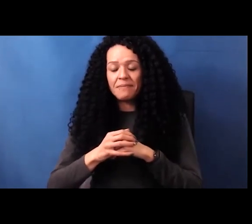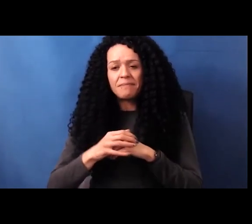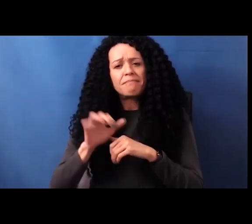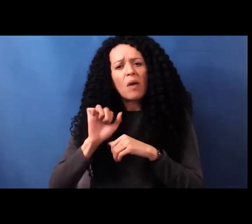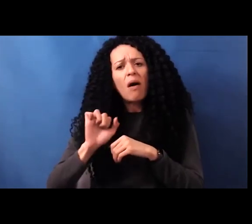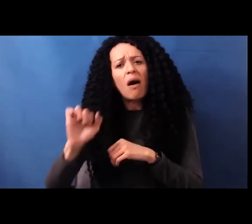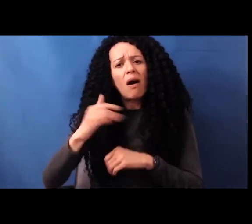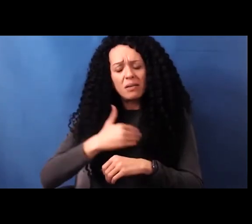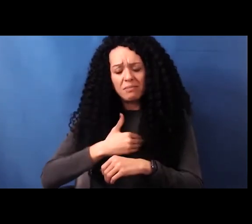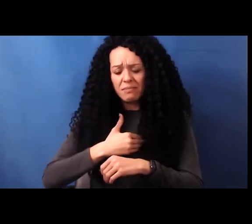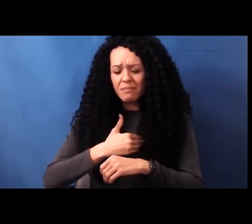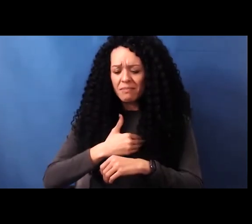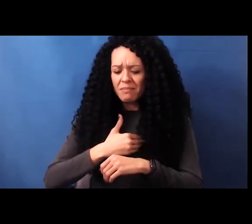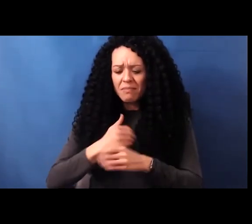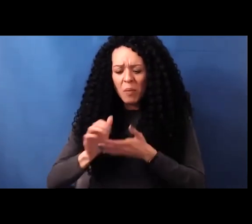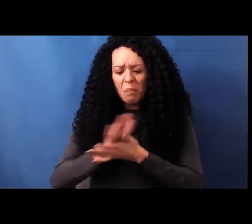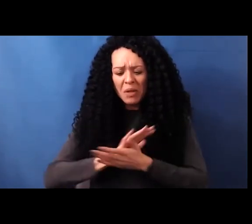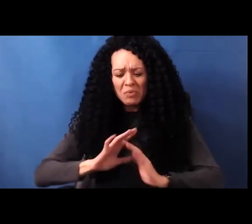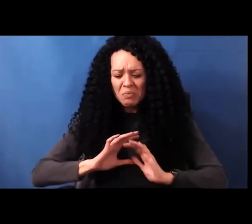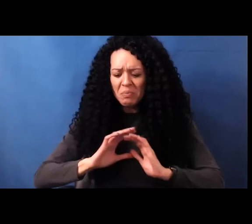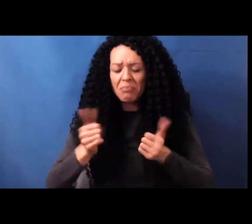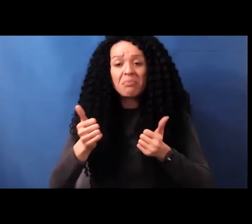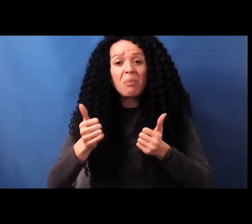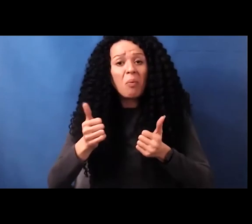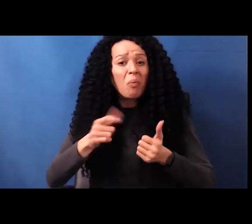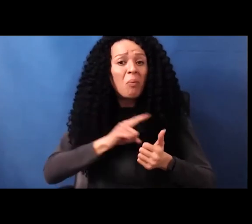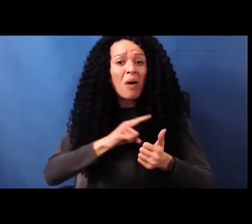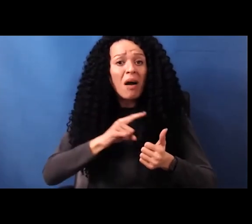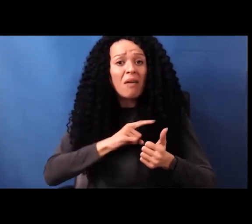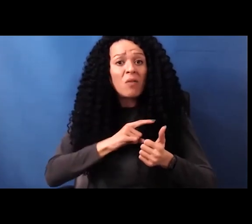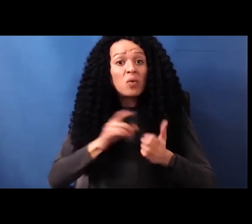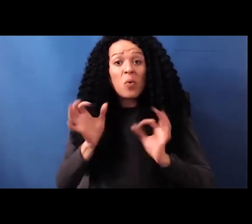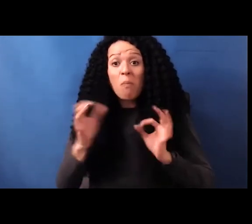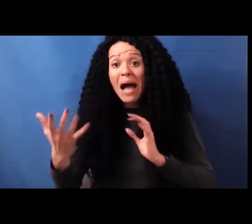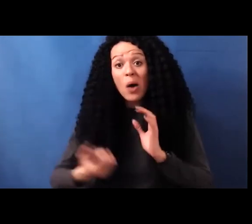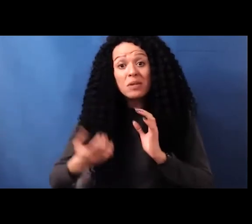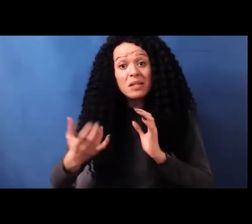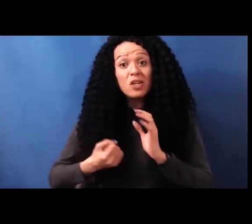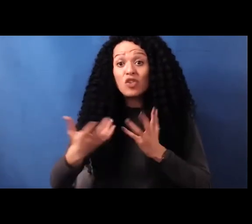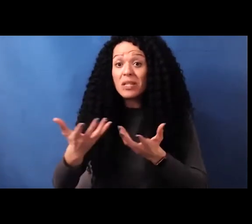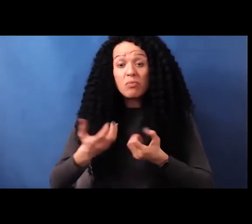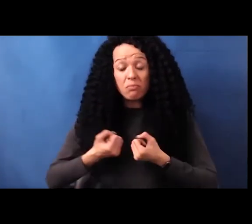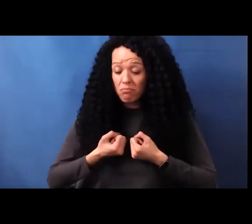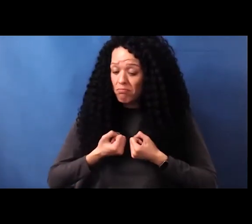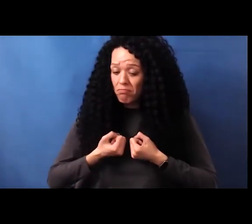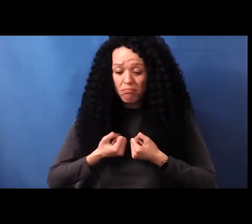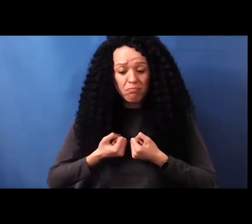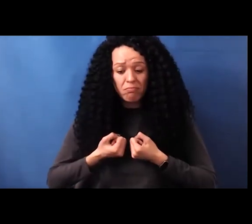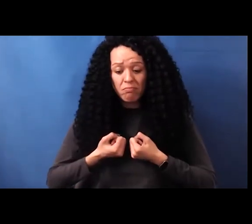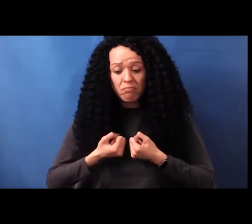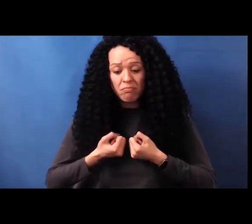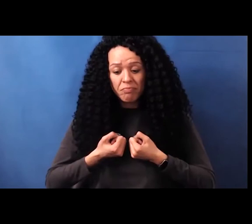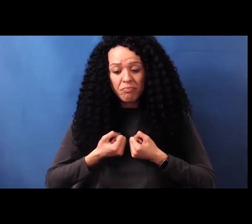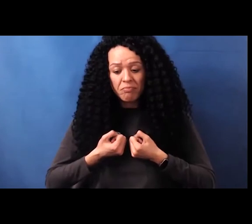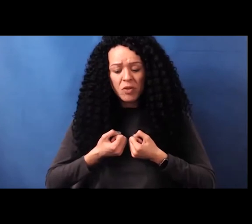Her heart, it means good, for no bounty she'll